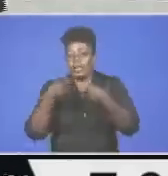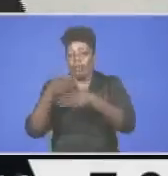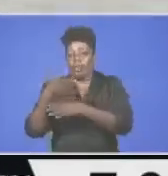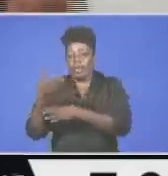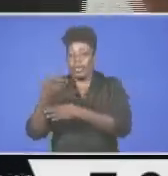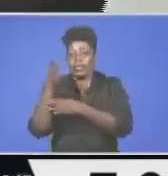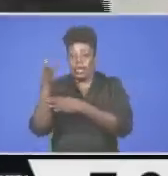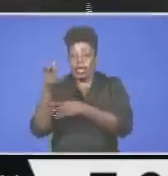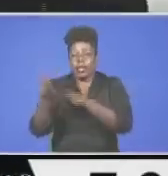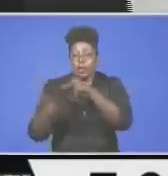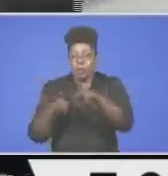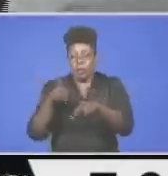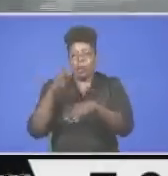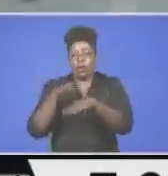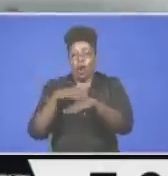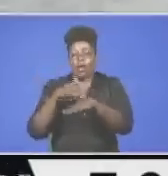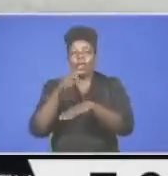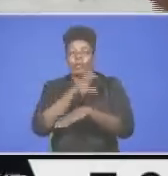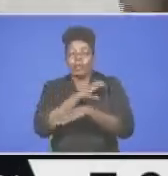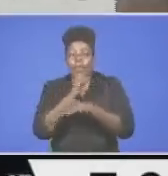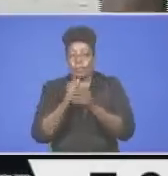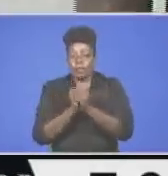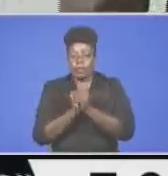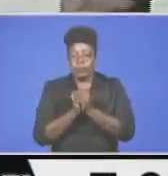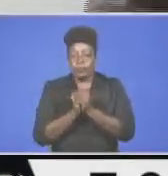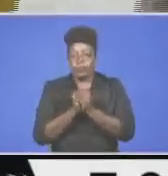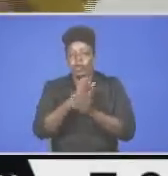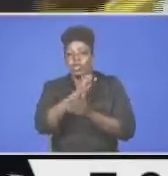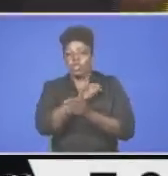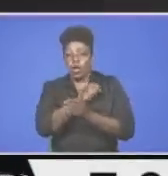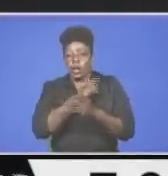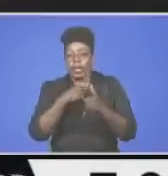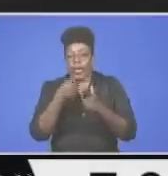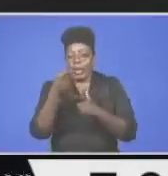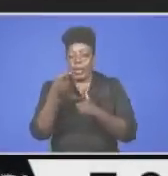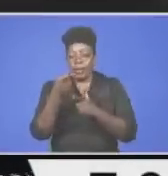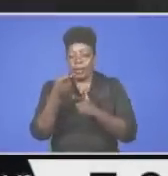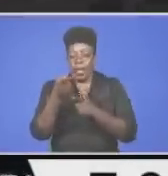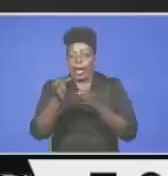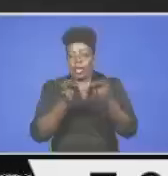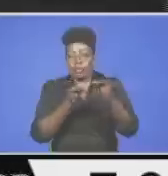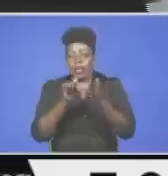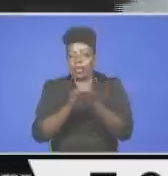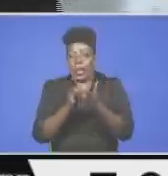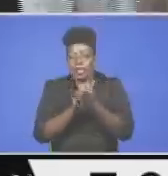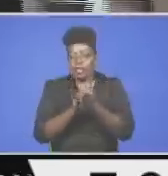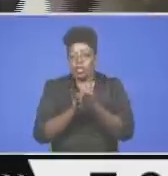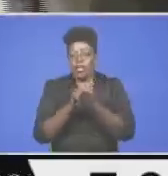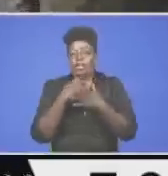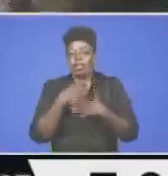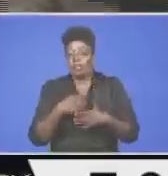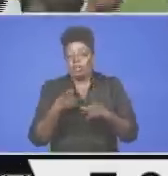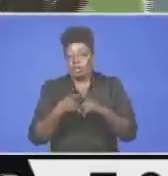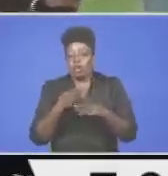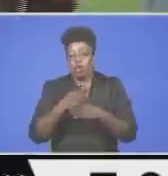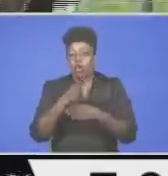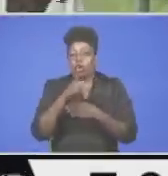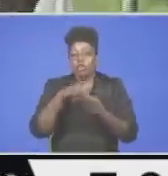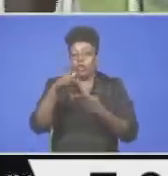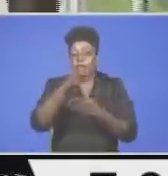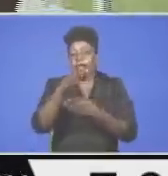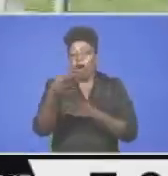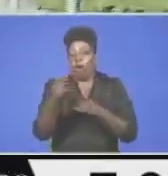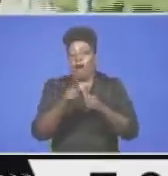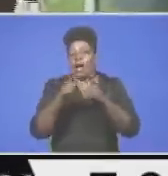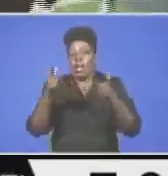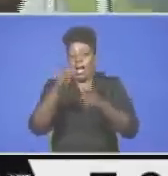by the magistrate why she defrauded the complainants, Sawyer explained that she was desperate to pay off a very large bill. She also offered to pay the money